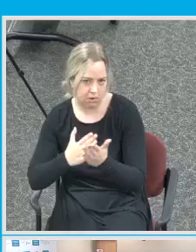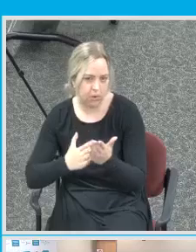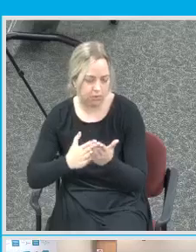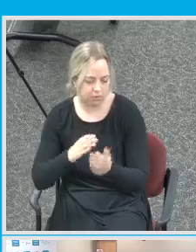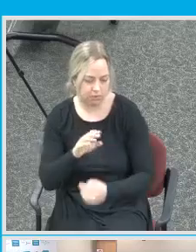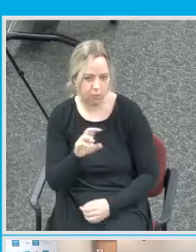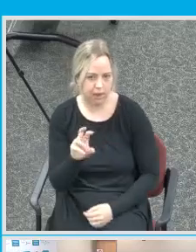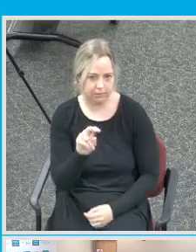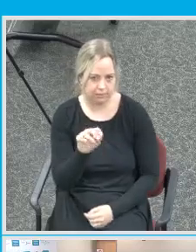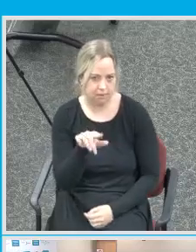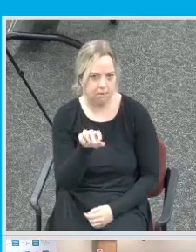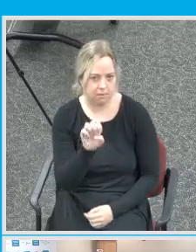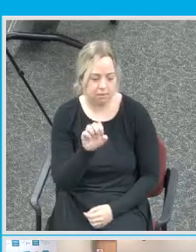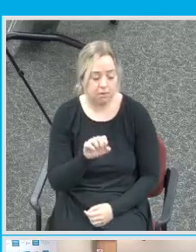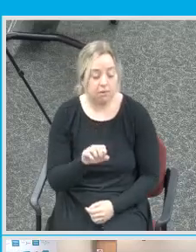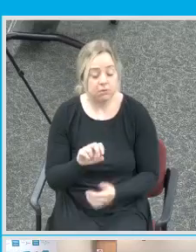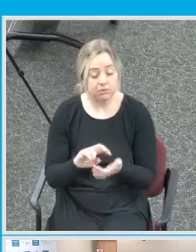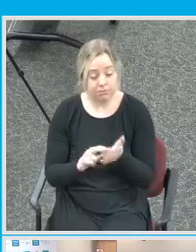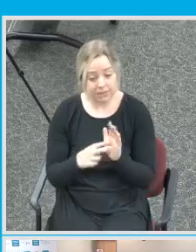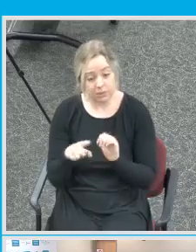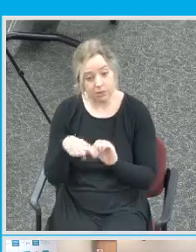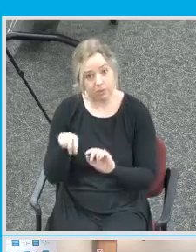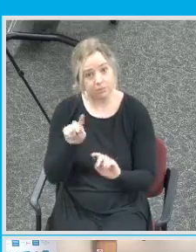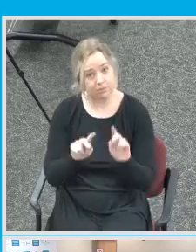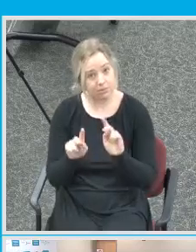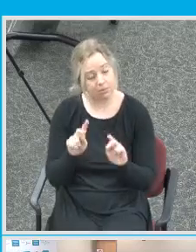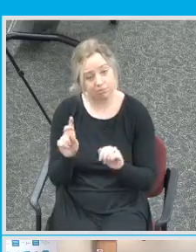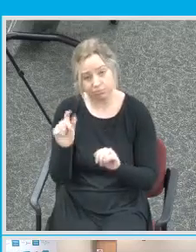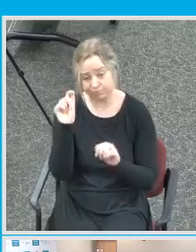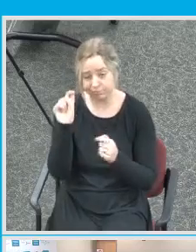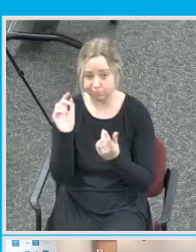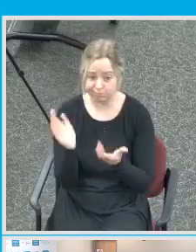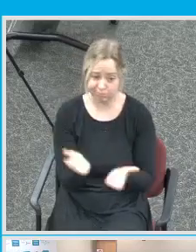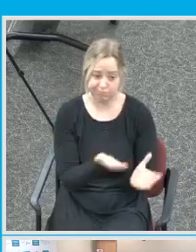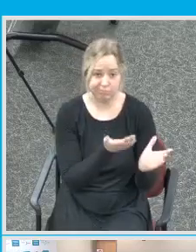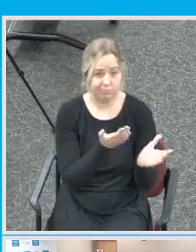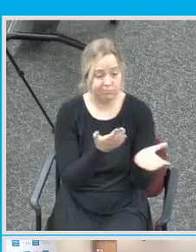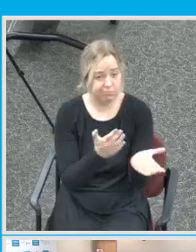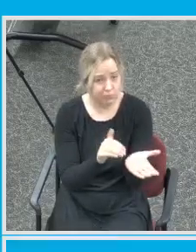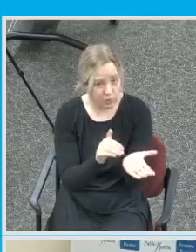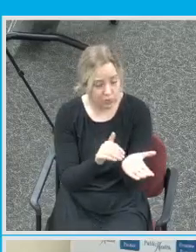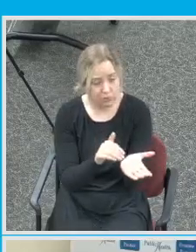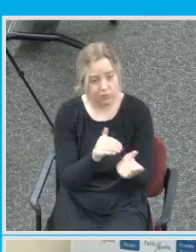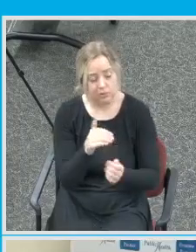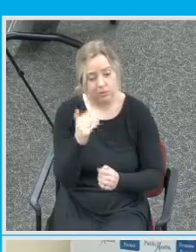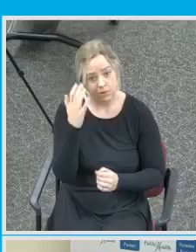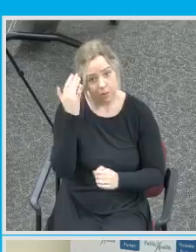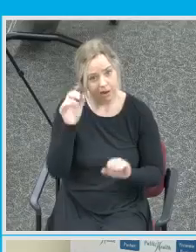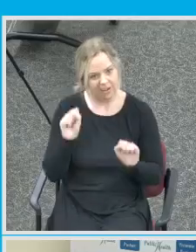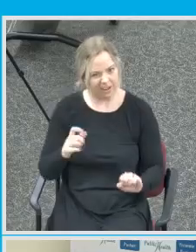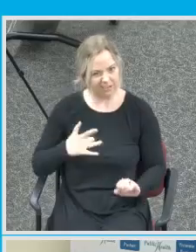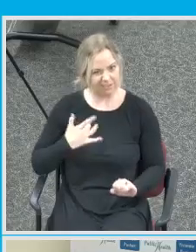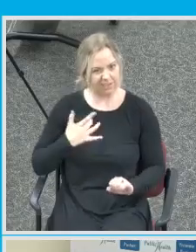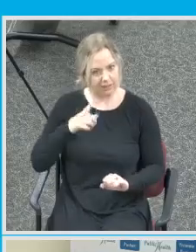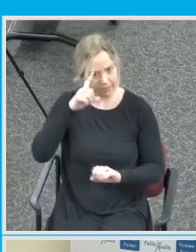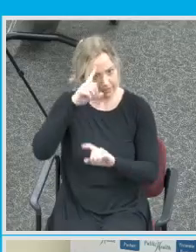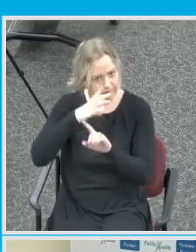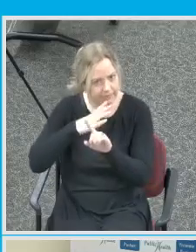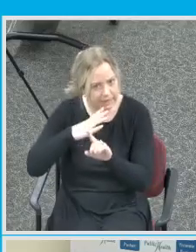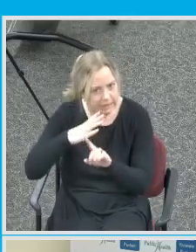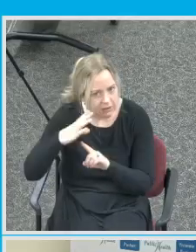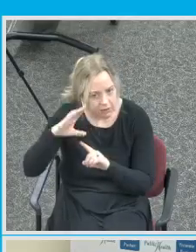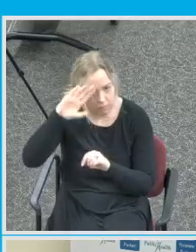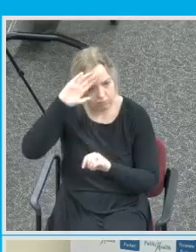individuals that will need to come to medical attention because you can have fever, so symptoms of meningitis, fever, really bad